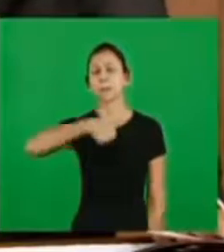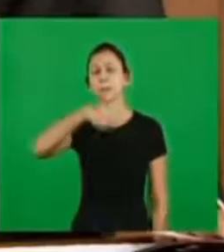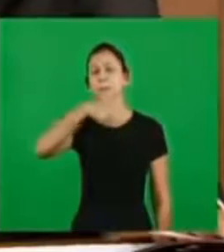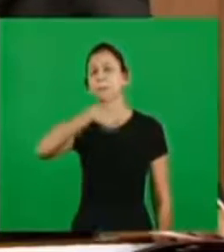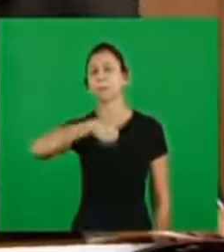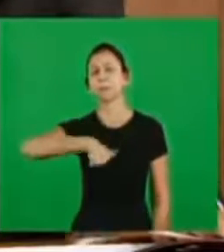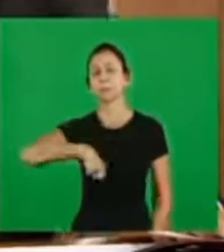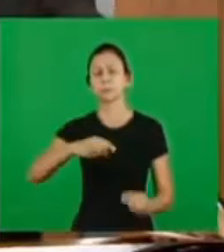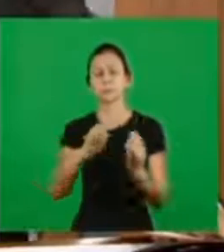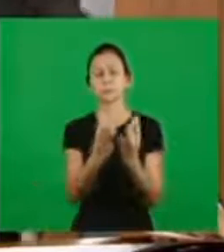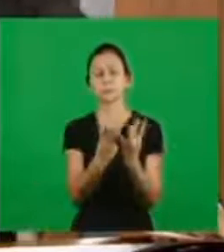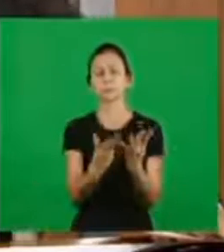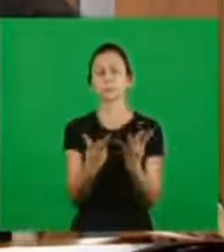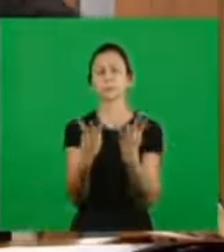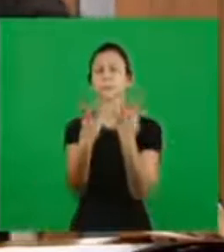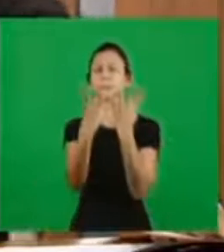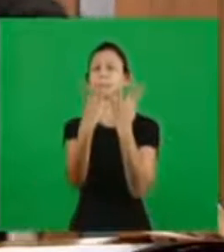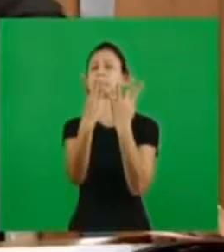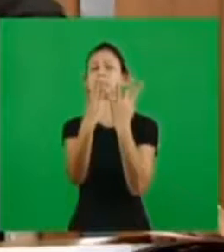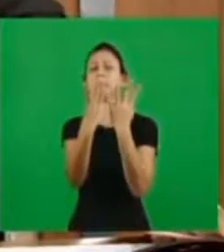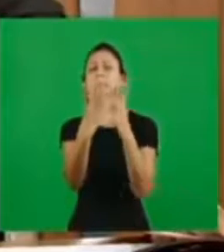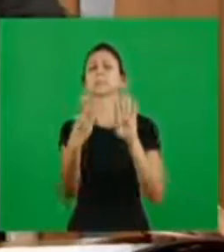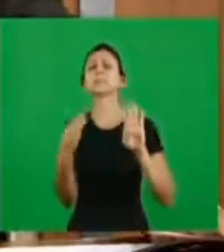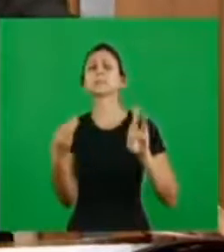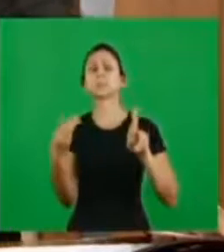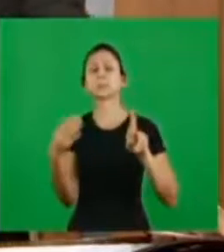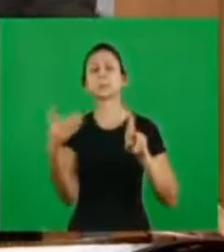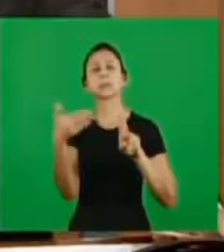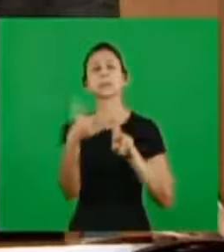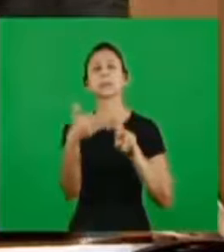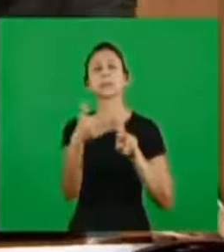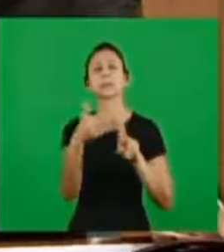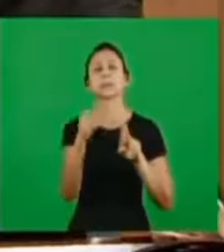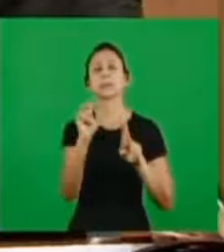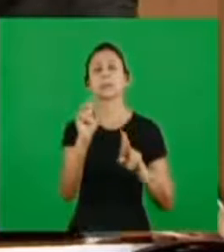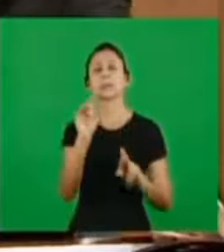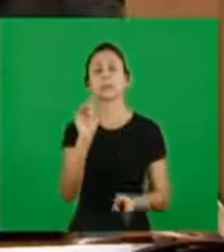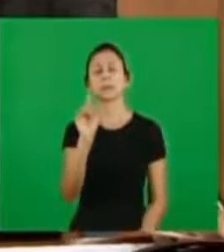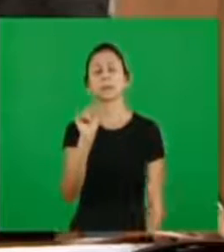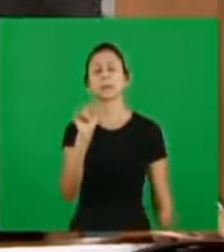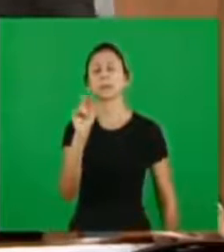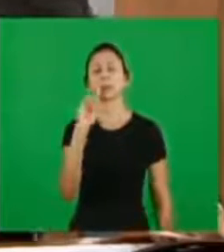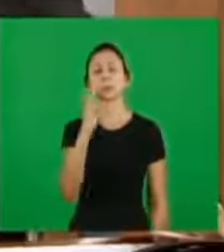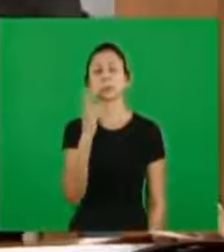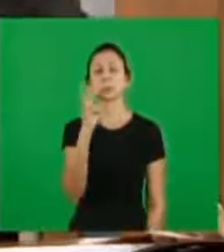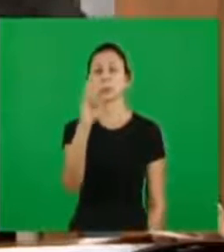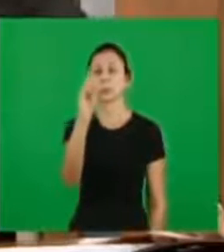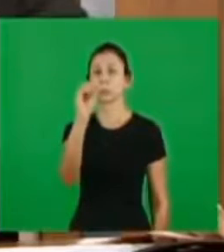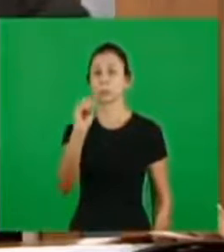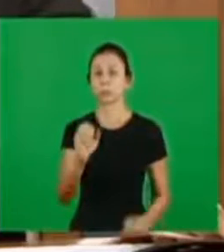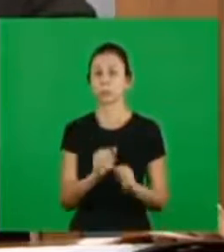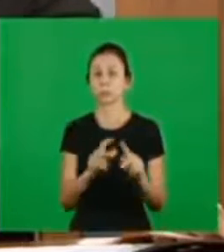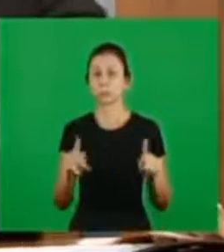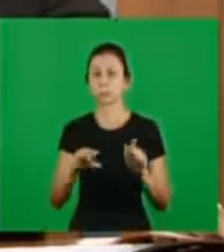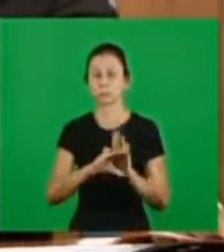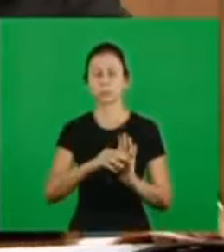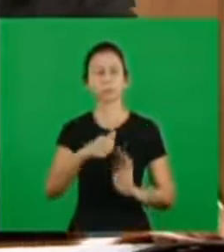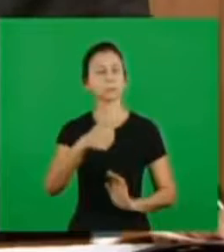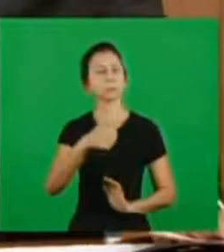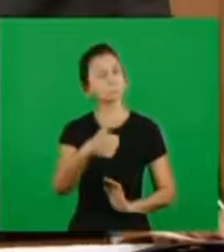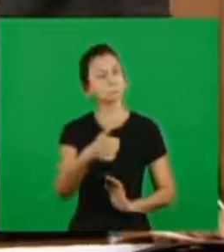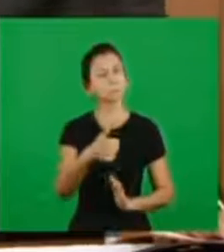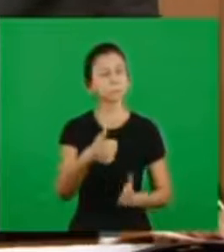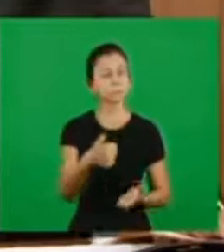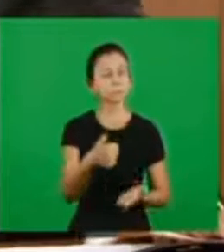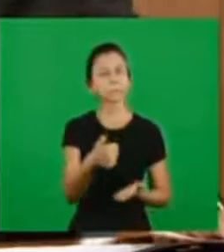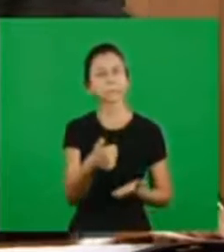and what does it mean, the seven lampstand, seven gold lampstands? So you're going to search on chapter 1 of